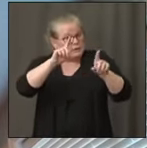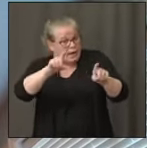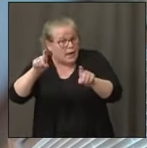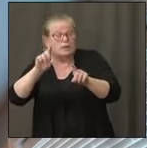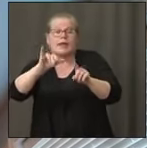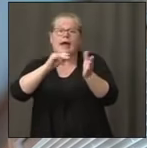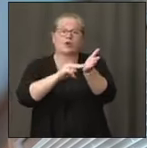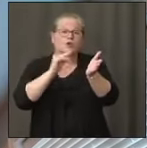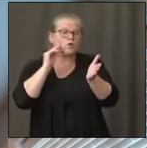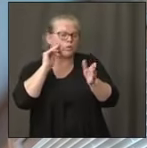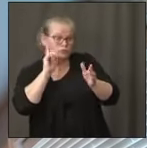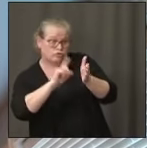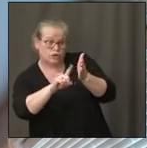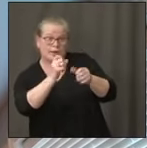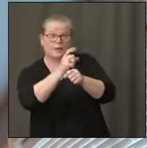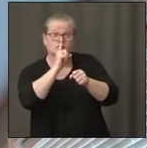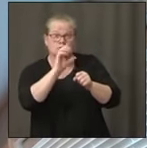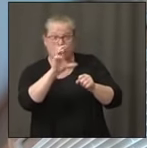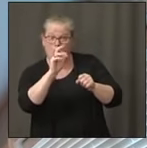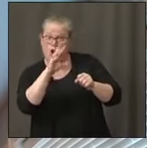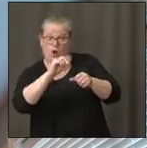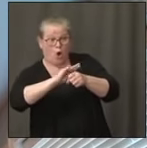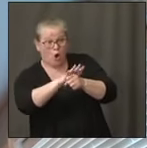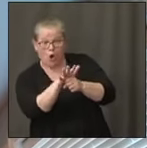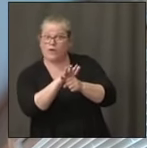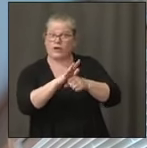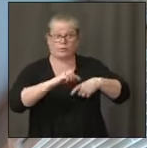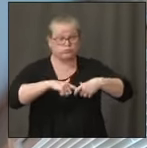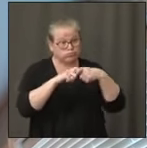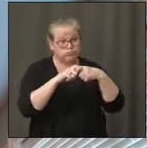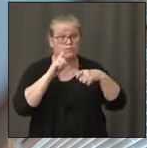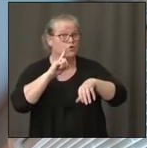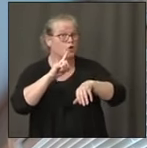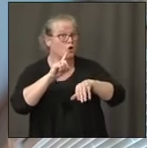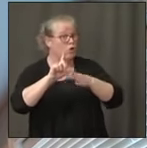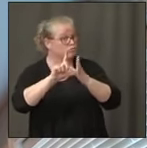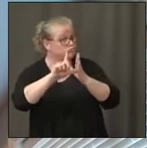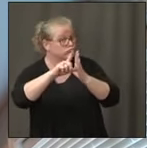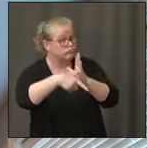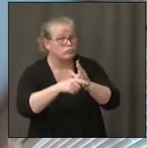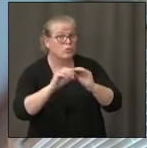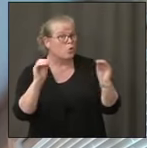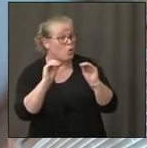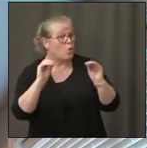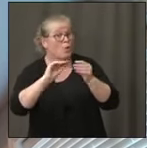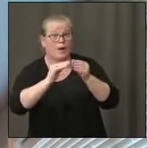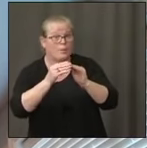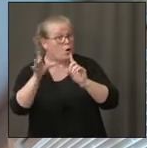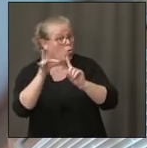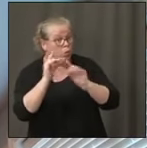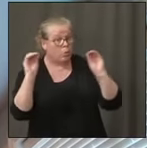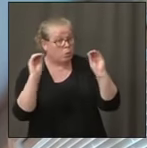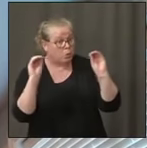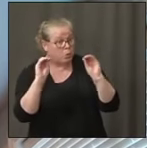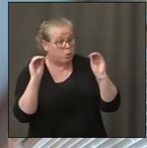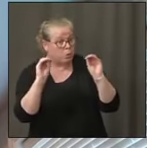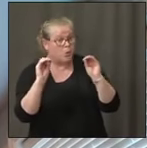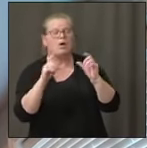for a period of time. And that will certainly help us with some safety measures, so we're taking it slowly,